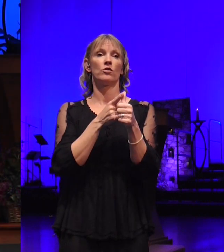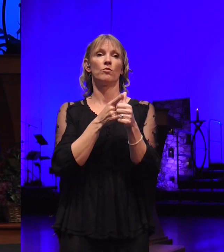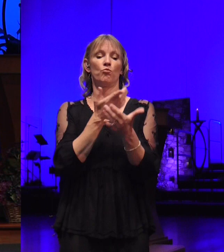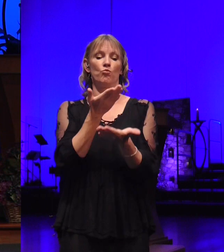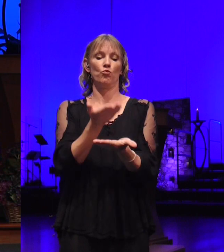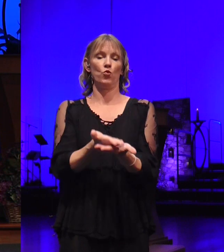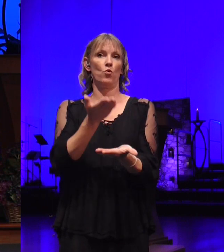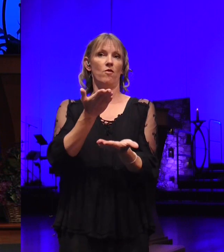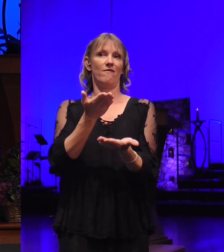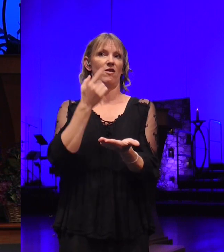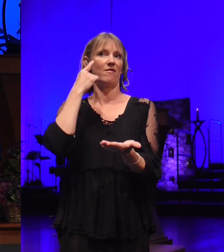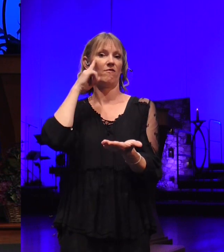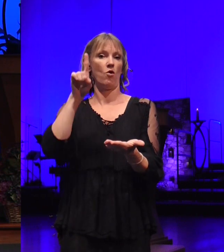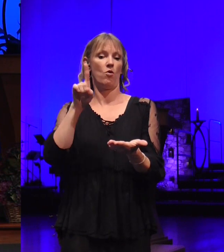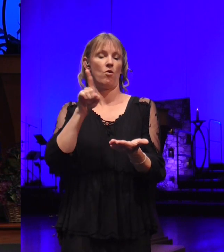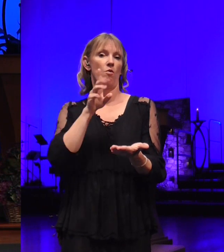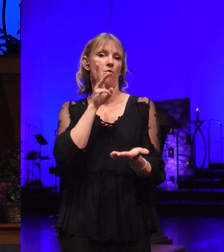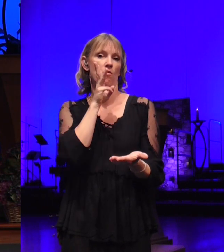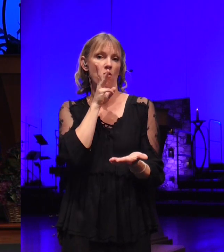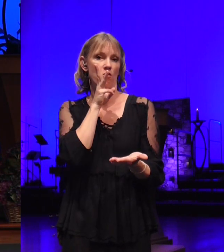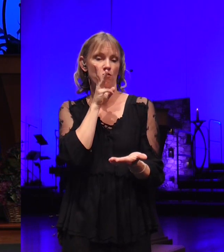for the existence of water.